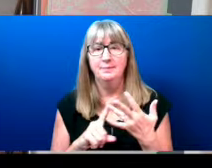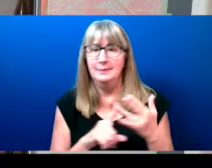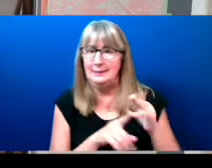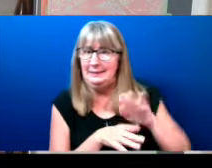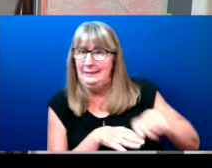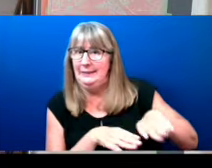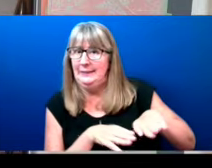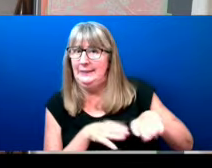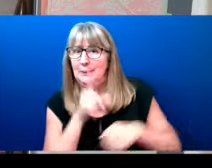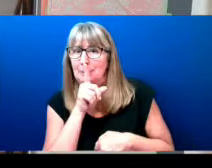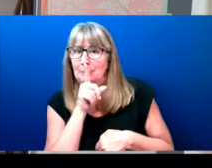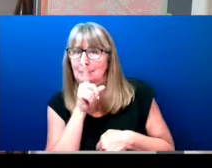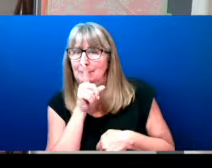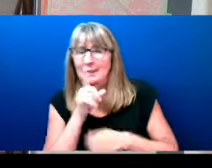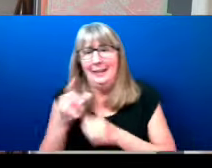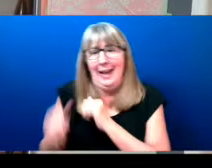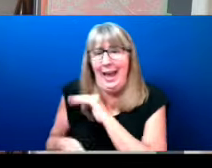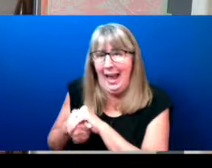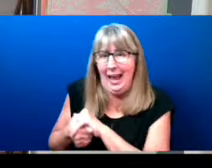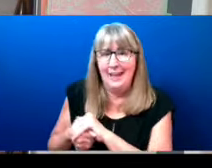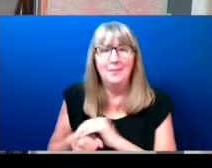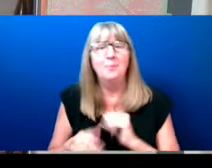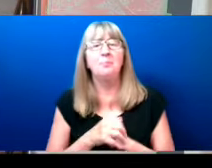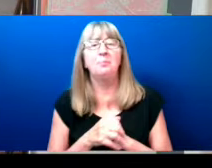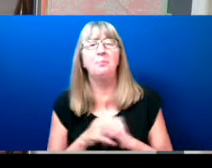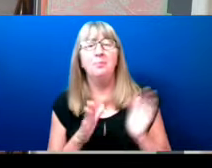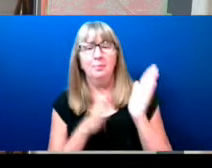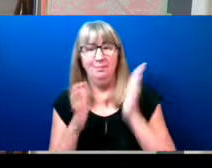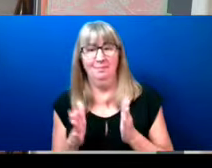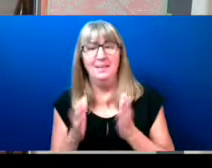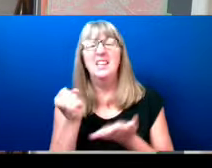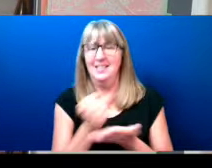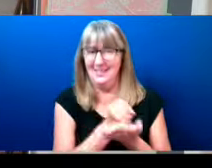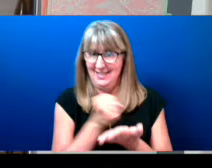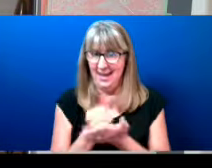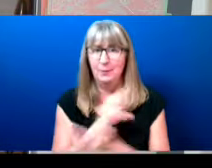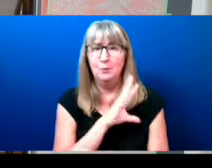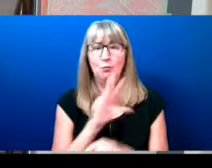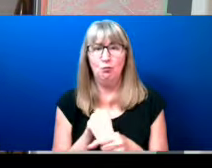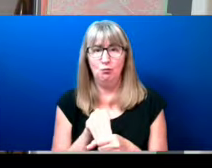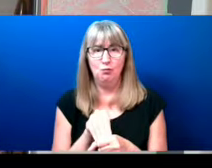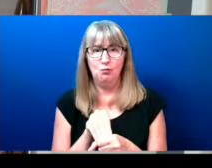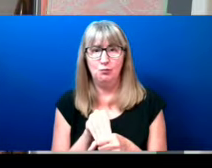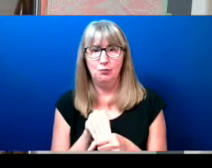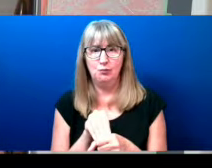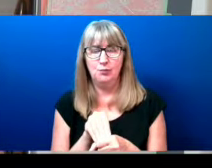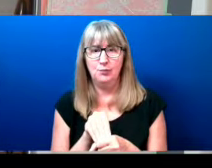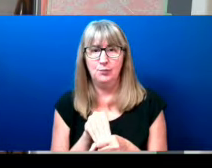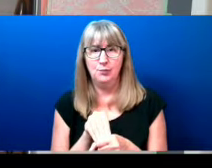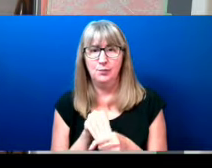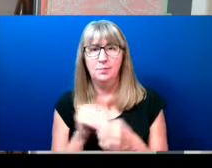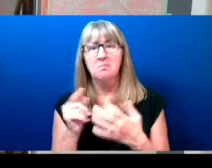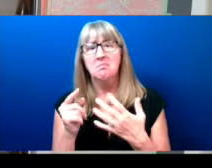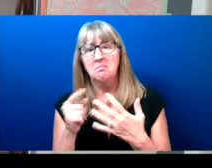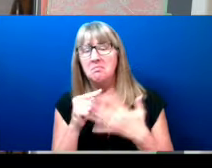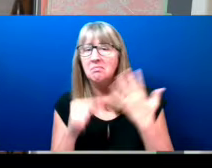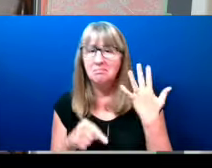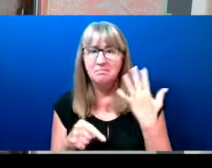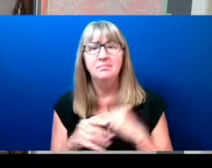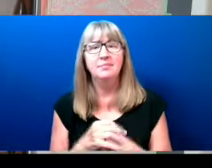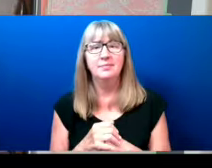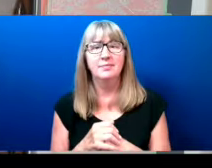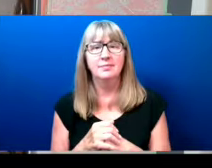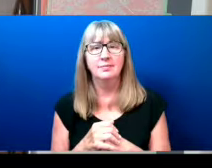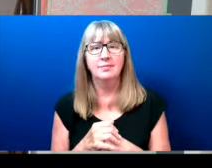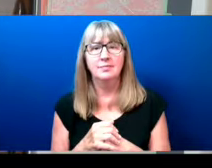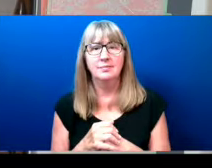Whoop, let me see if I can do this. I don't want to show you this just yet. I'll show you the stamps. So here's the stamps that will come in. I'll show you